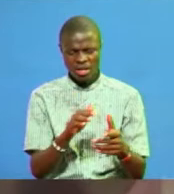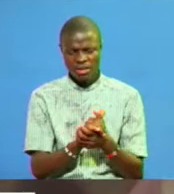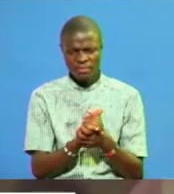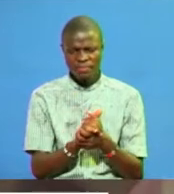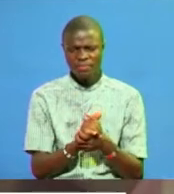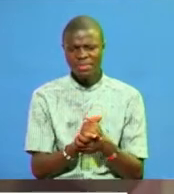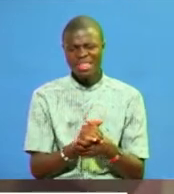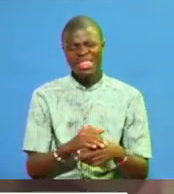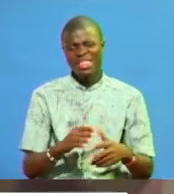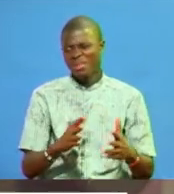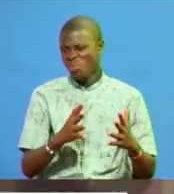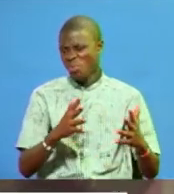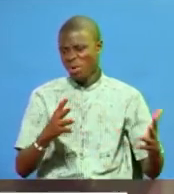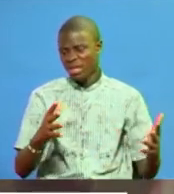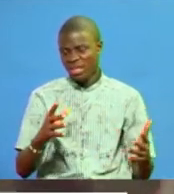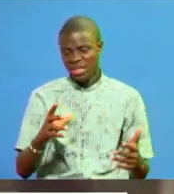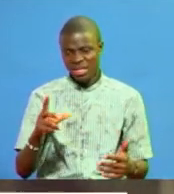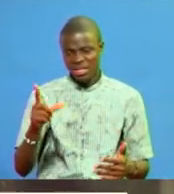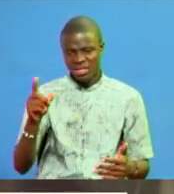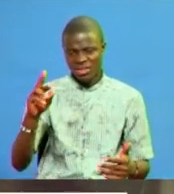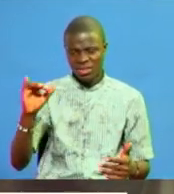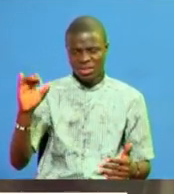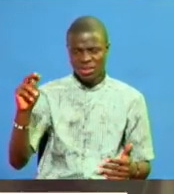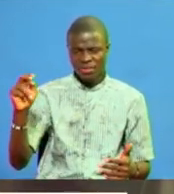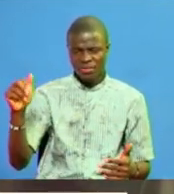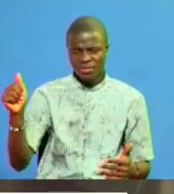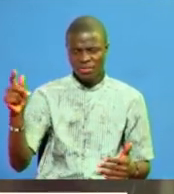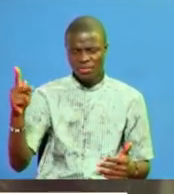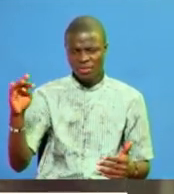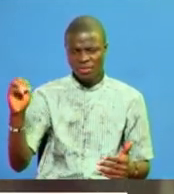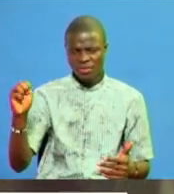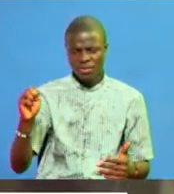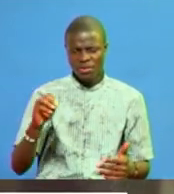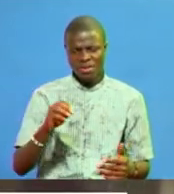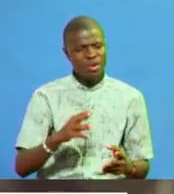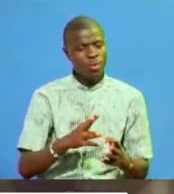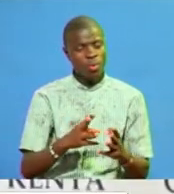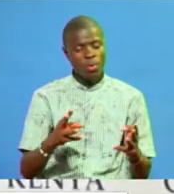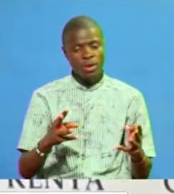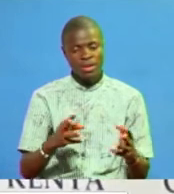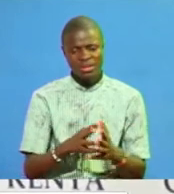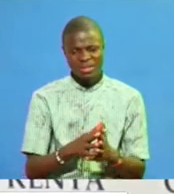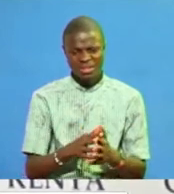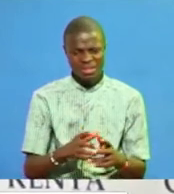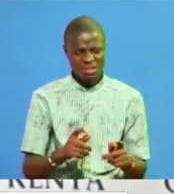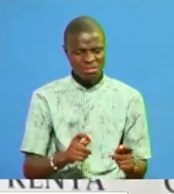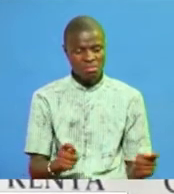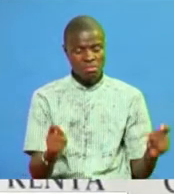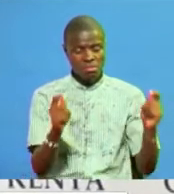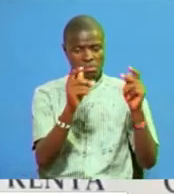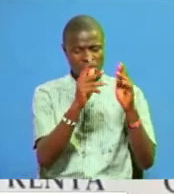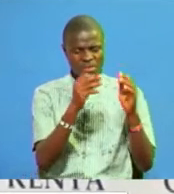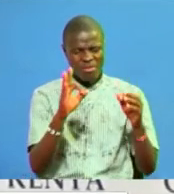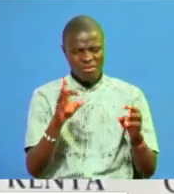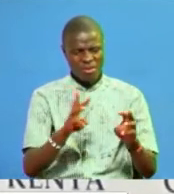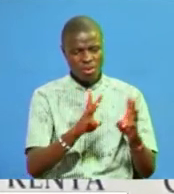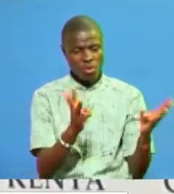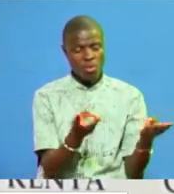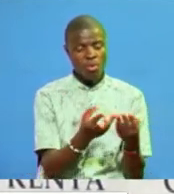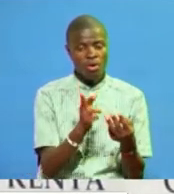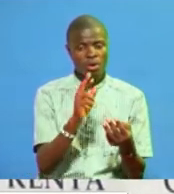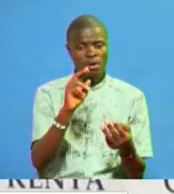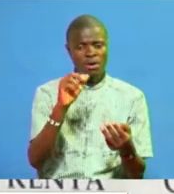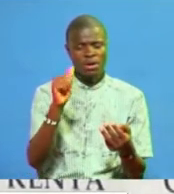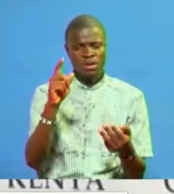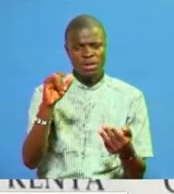reach and the greatest audience compared with the internet, television, and newspaper. The theme of the World Radio 2023 is Radio and